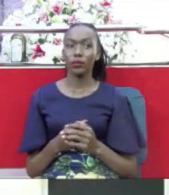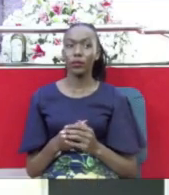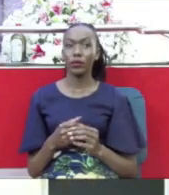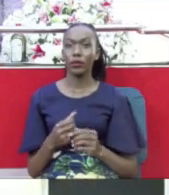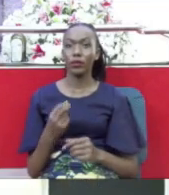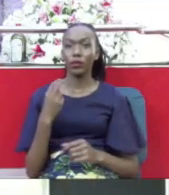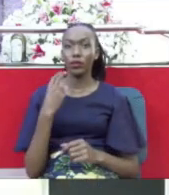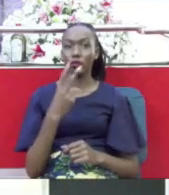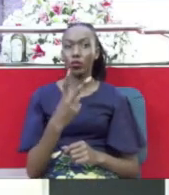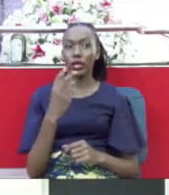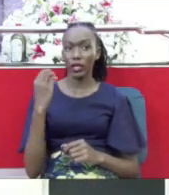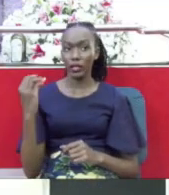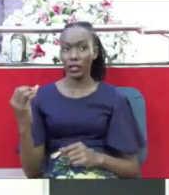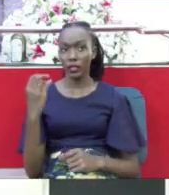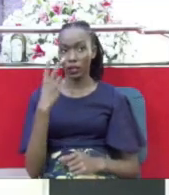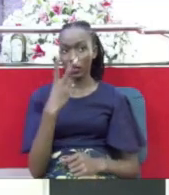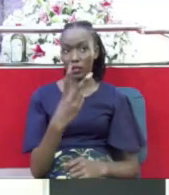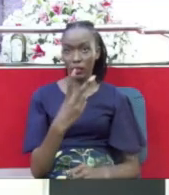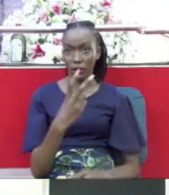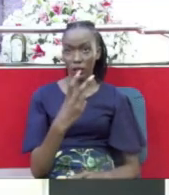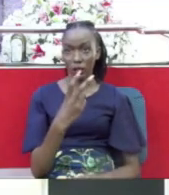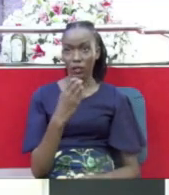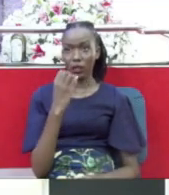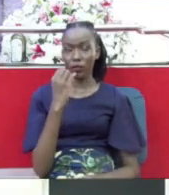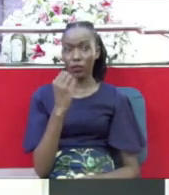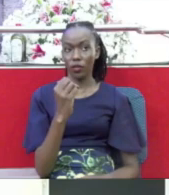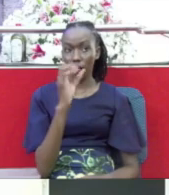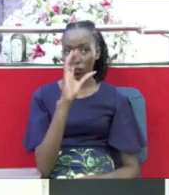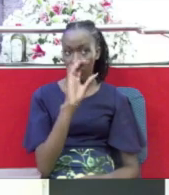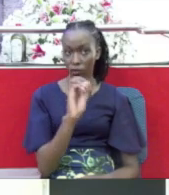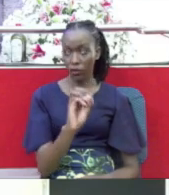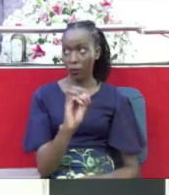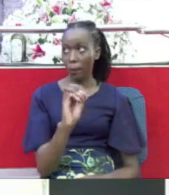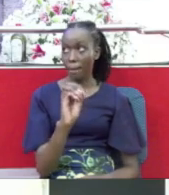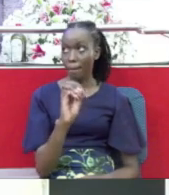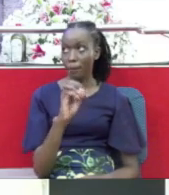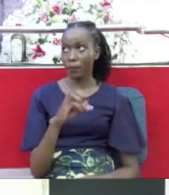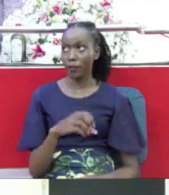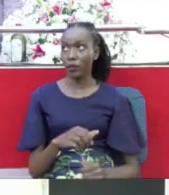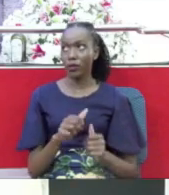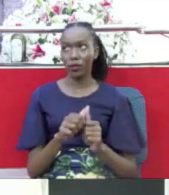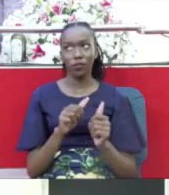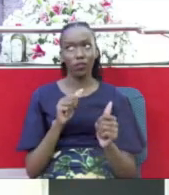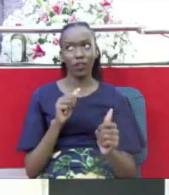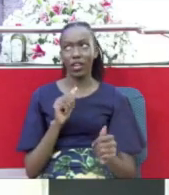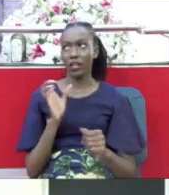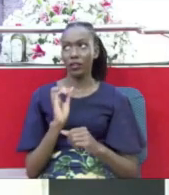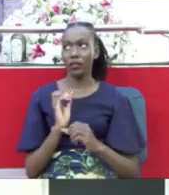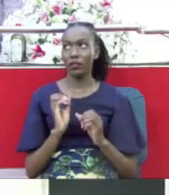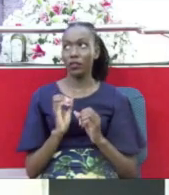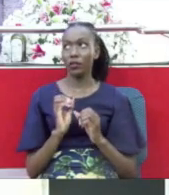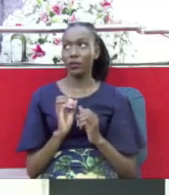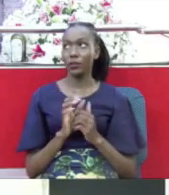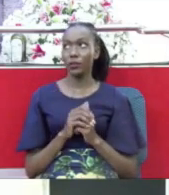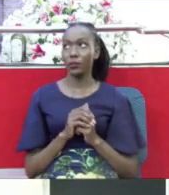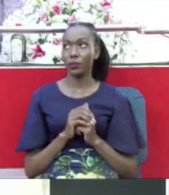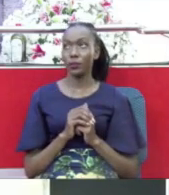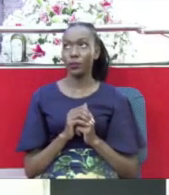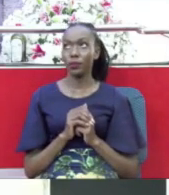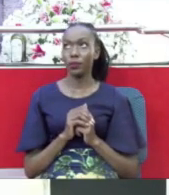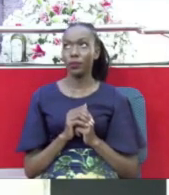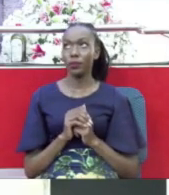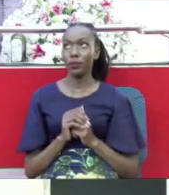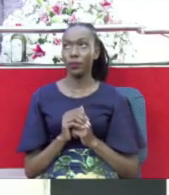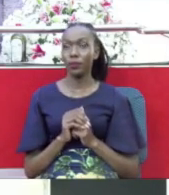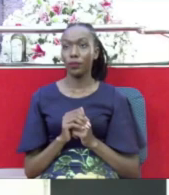ya mwaka wa 2050, which is not that far, ambayo haiko mbali sana, it may well be kama tutakuwe that over